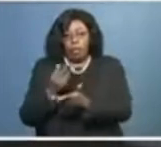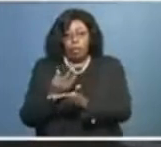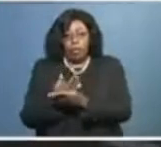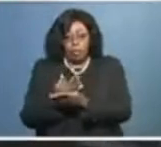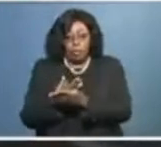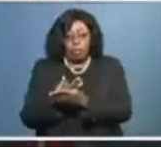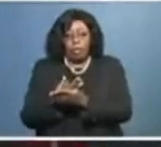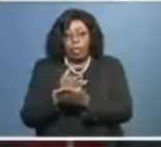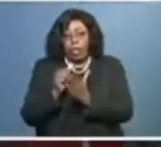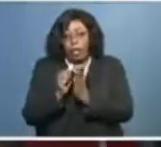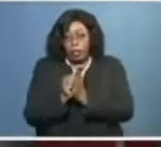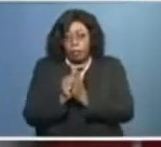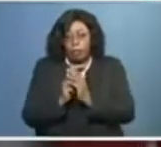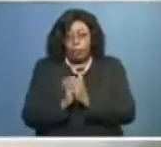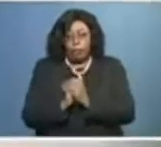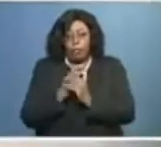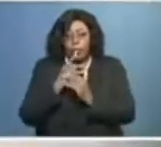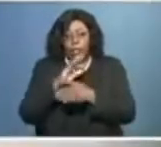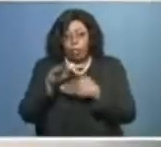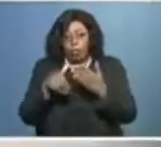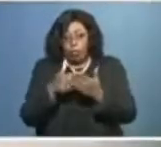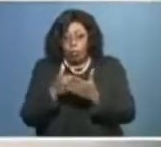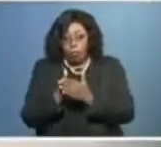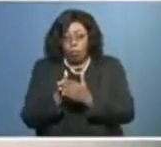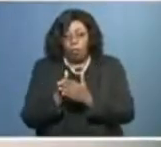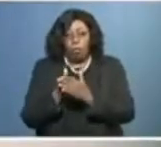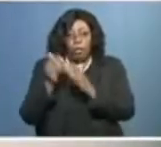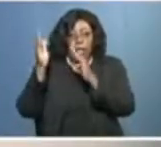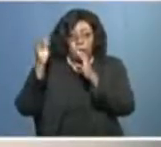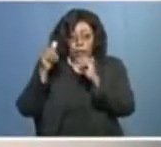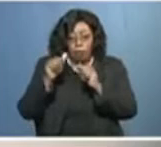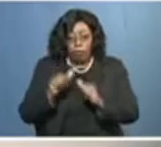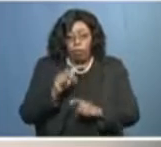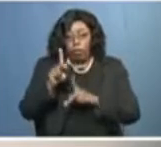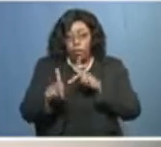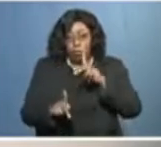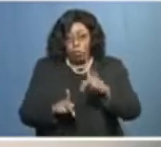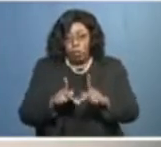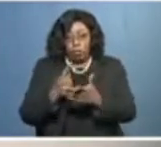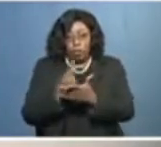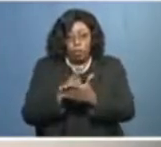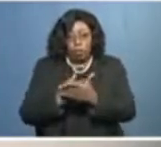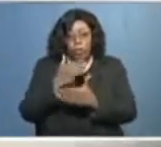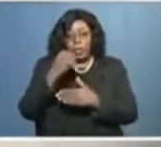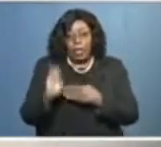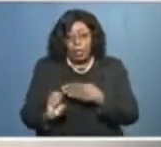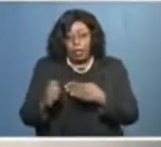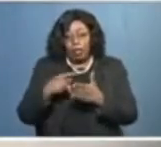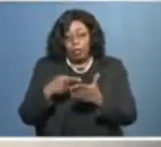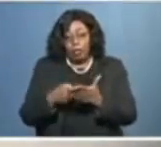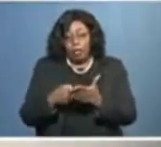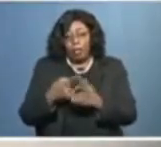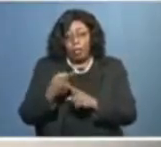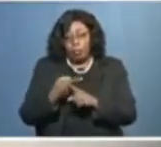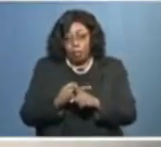Management Acts. Those are all in train, and those are anticipated to be available for public consultation by the end of this month. The